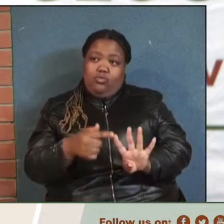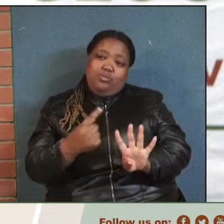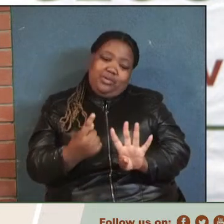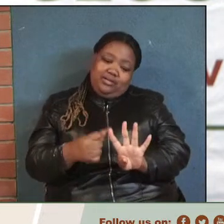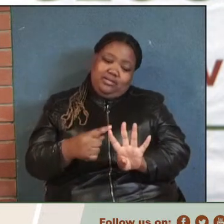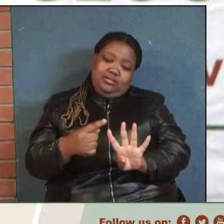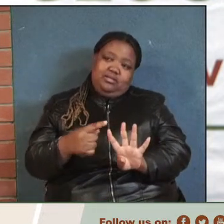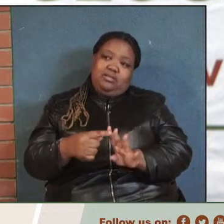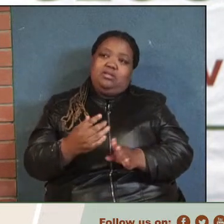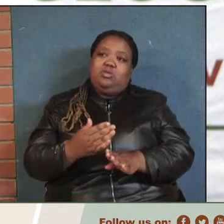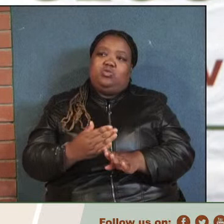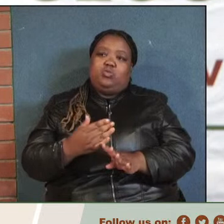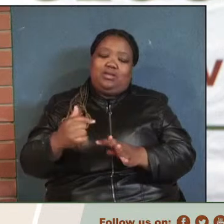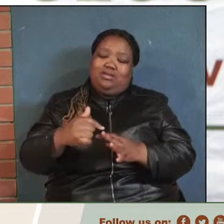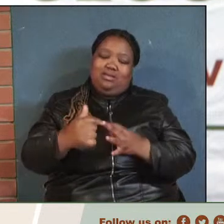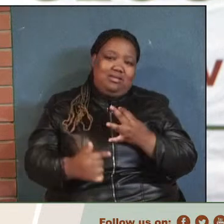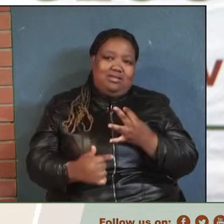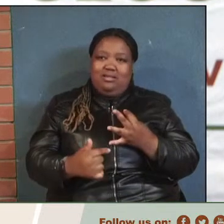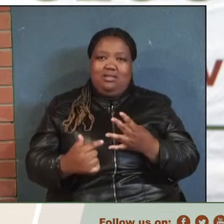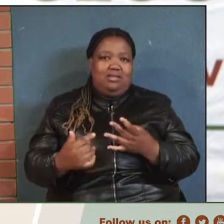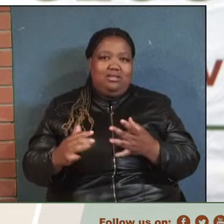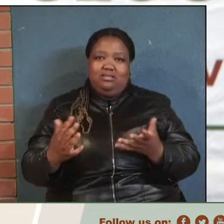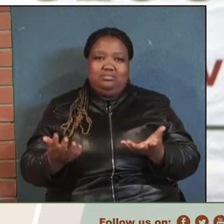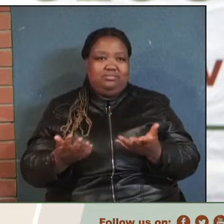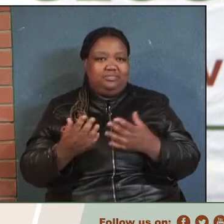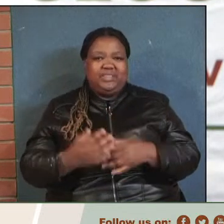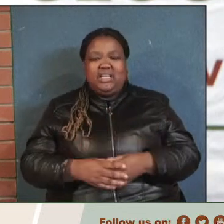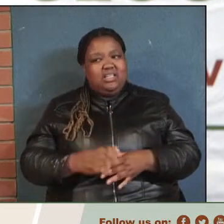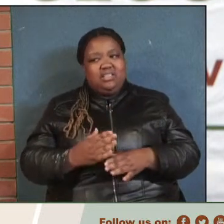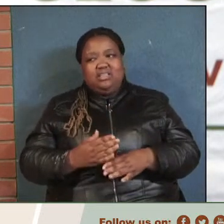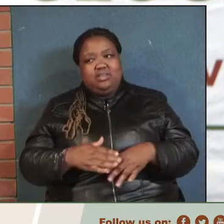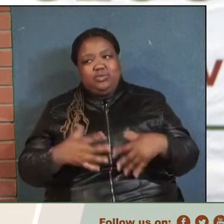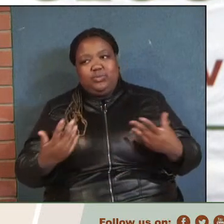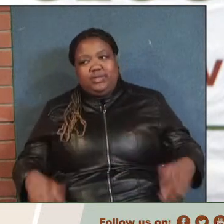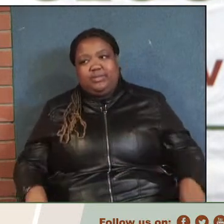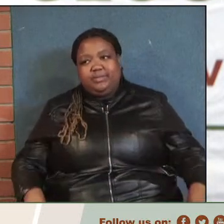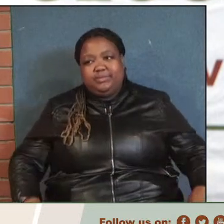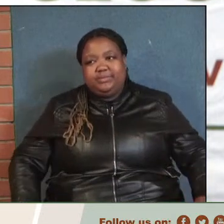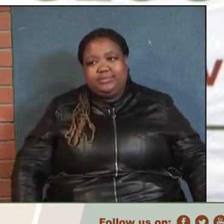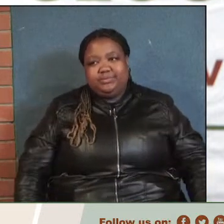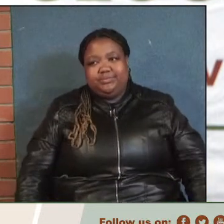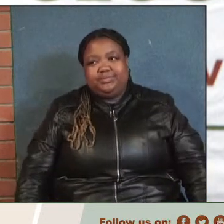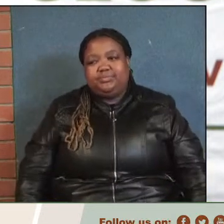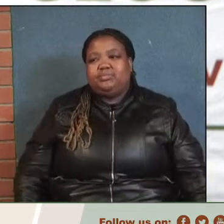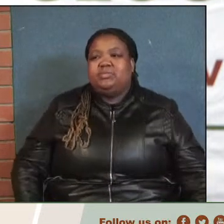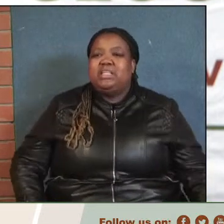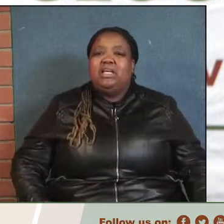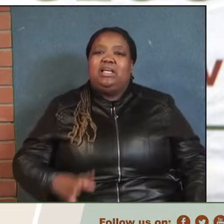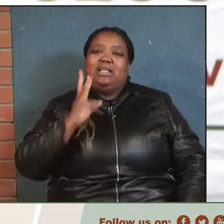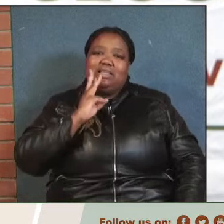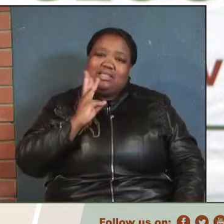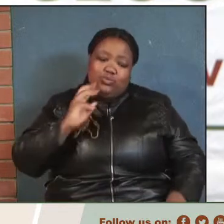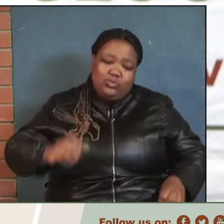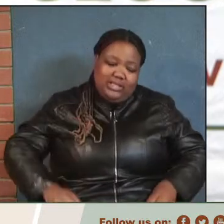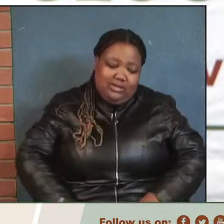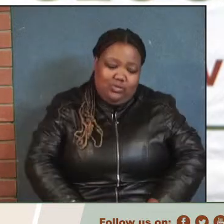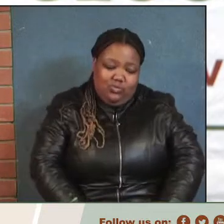hold your phones in the meanwhile, and to also please switch off your phones, because there's an issue here.